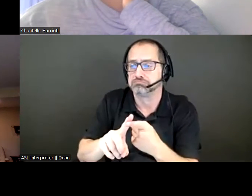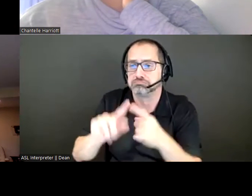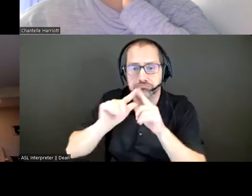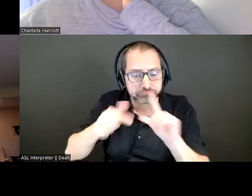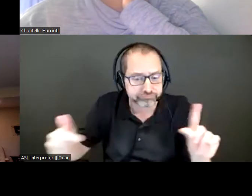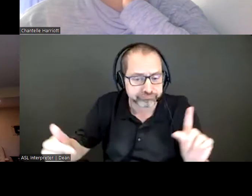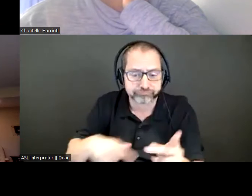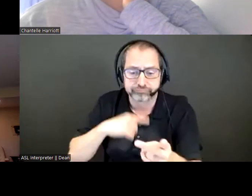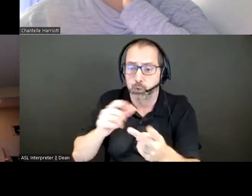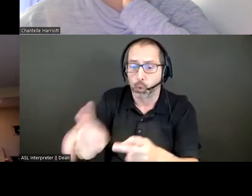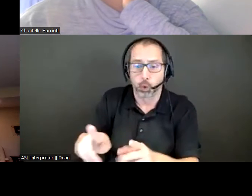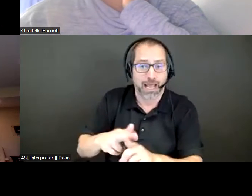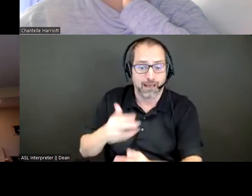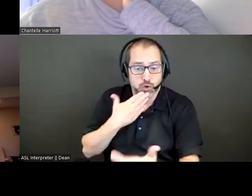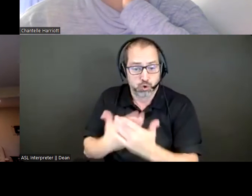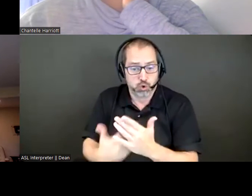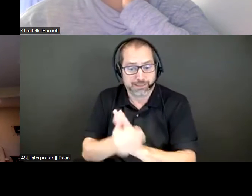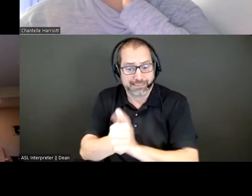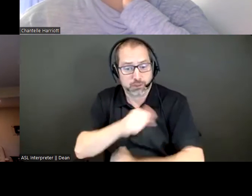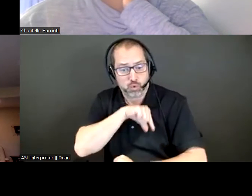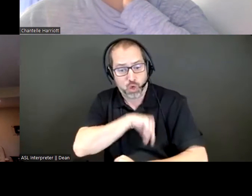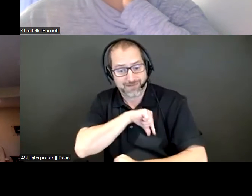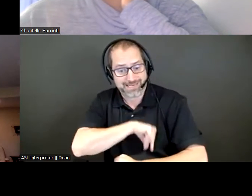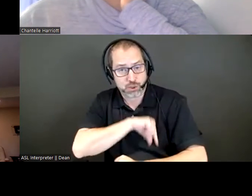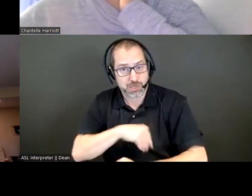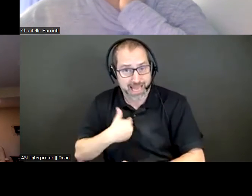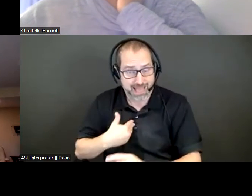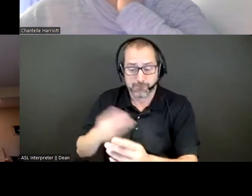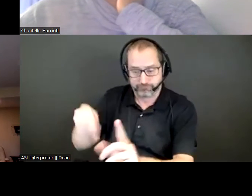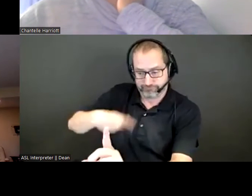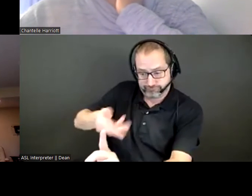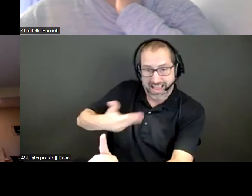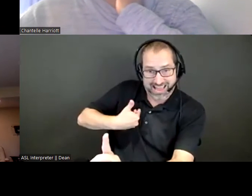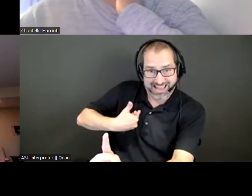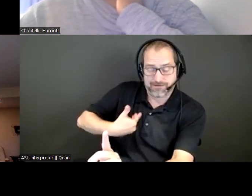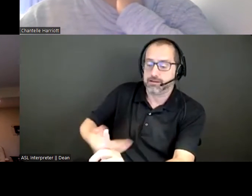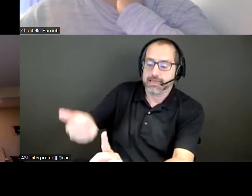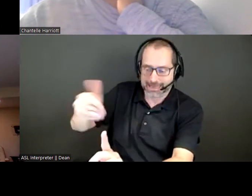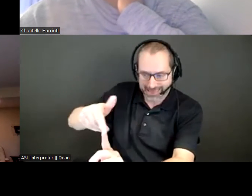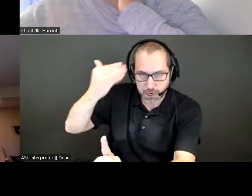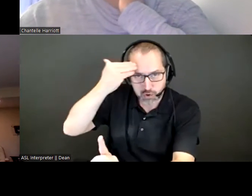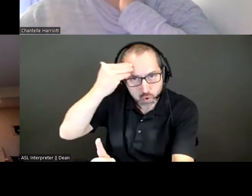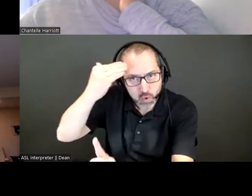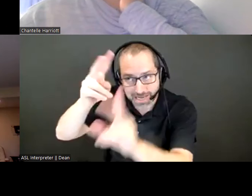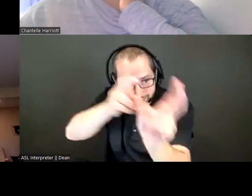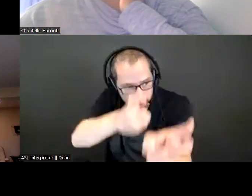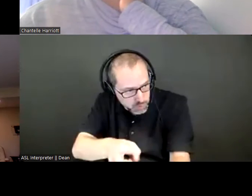qualified to do this work, who know the issues, and who are willing to put in the